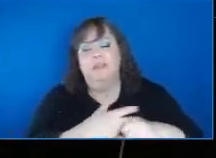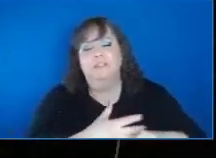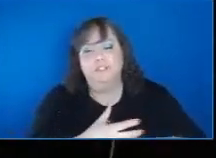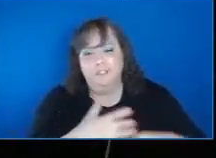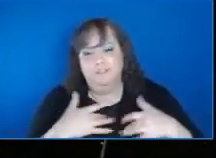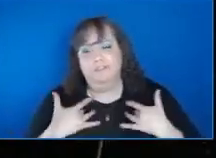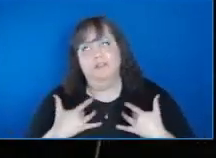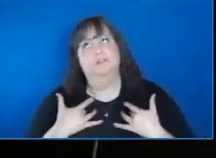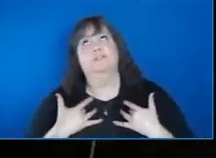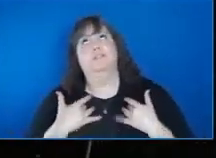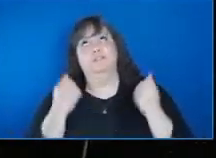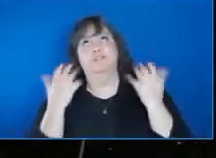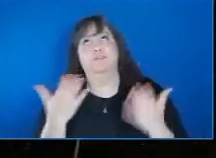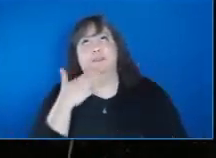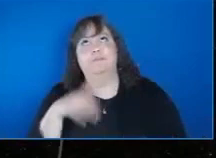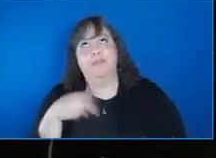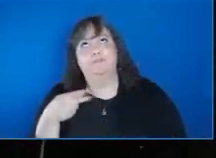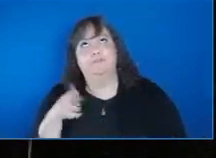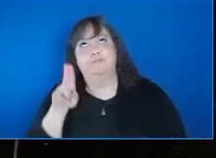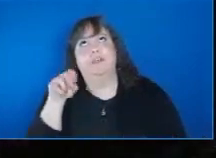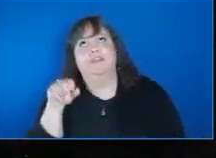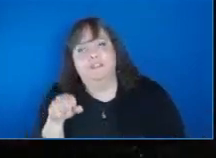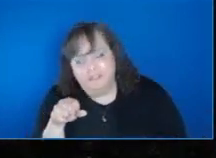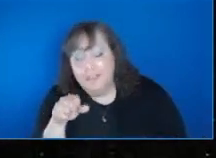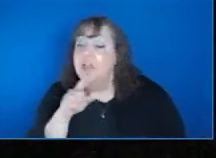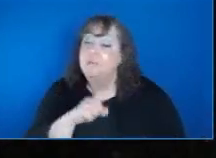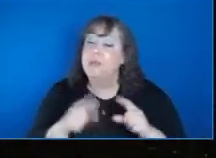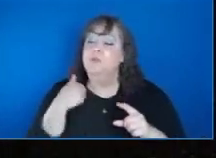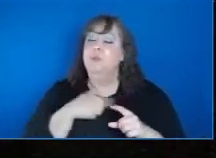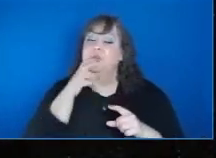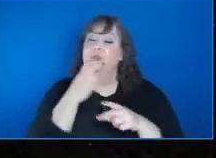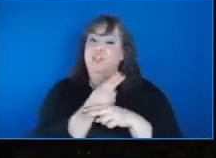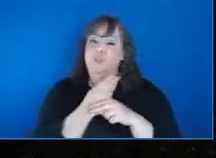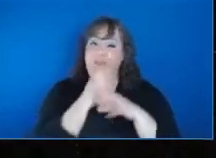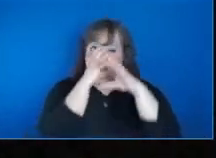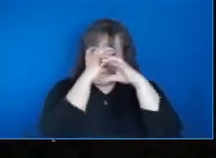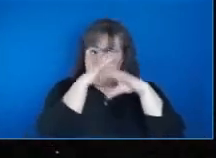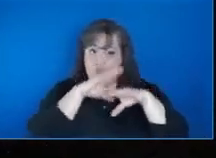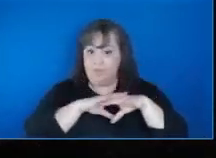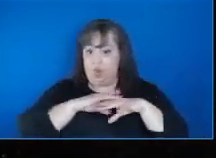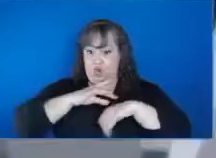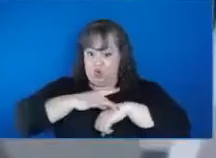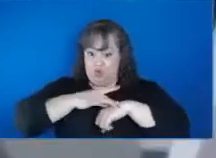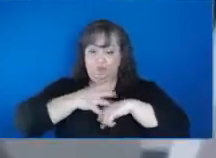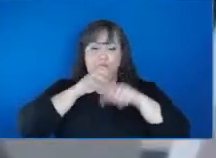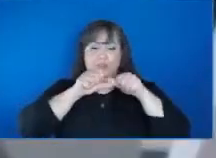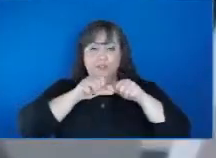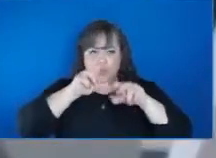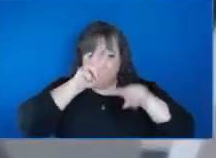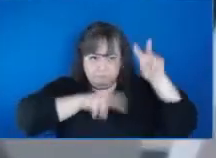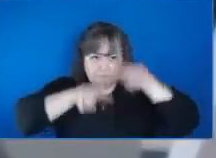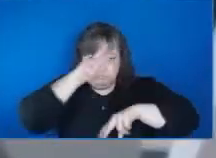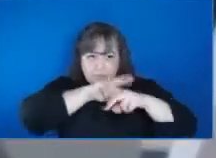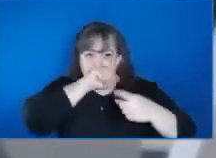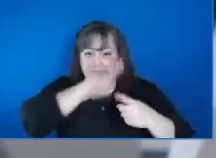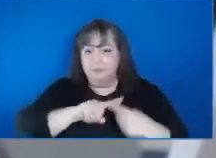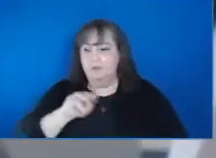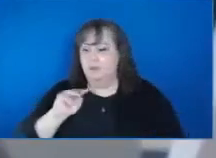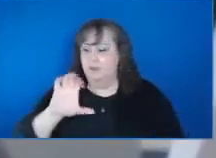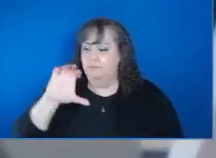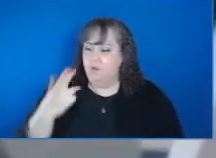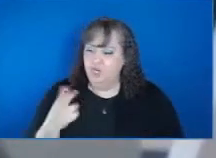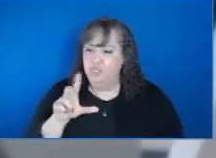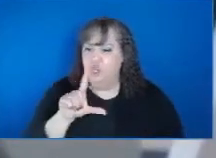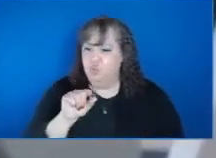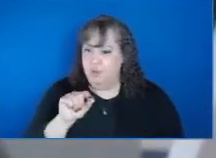then we'll use the telescopes on the Earth. We'll actually continue observing until around March of 2023, even, because we're timing this